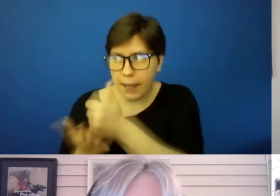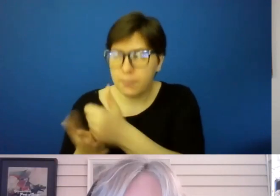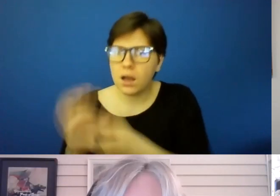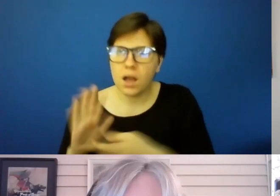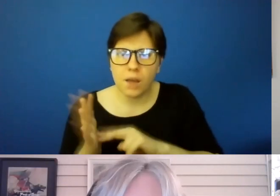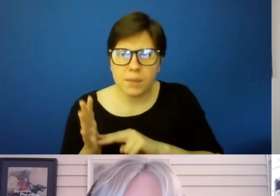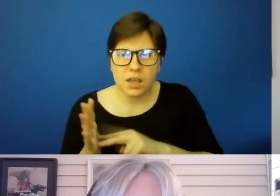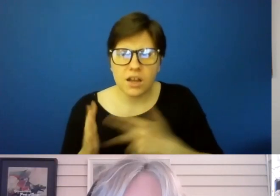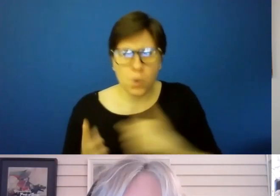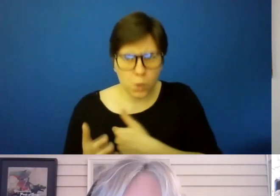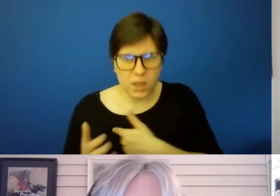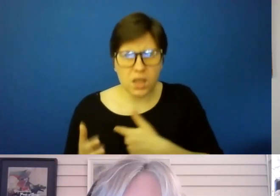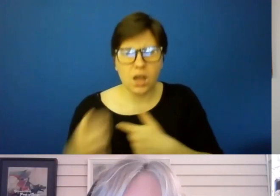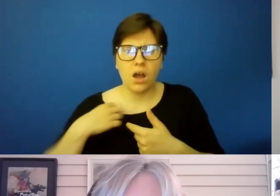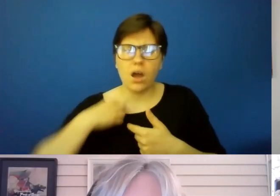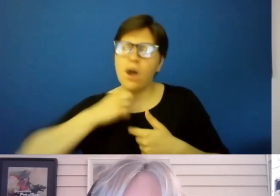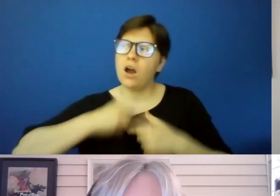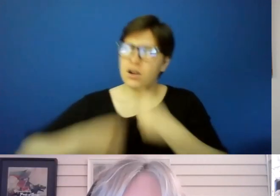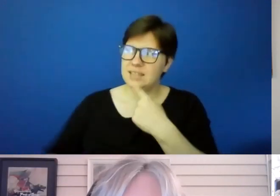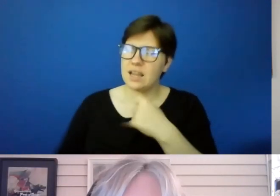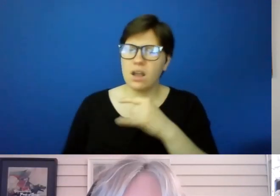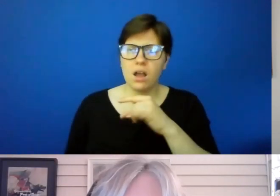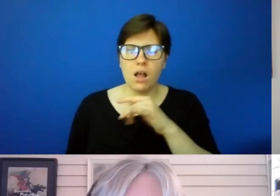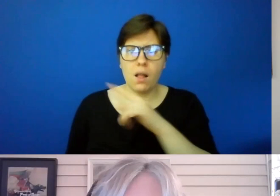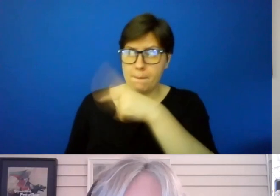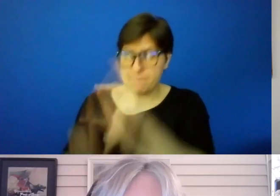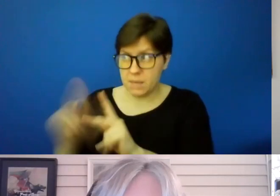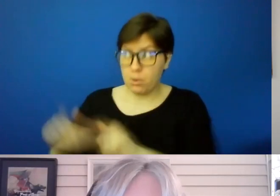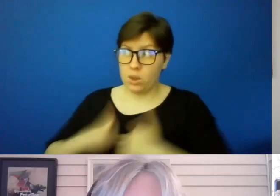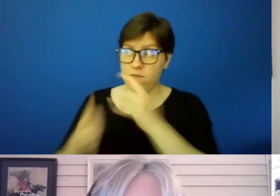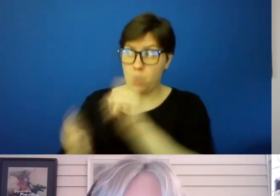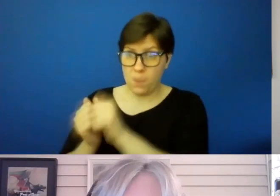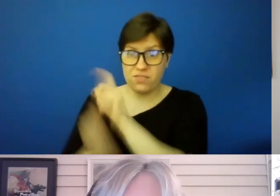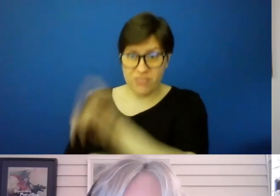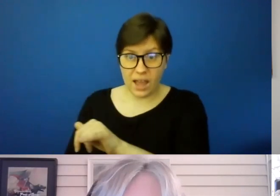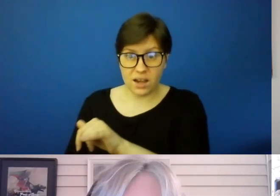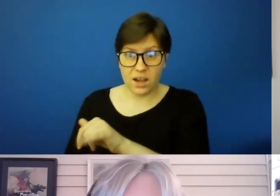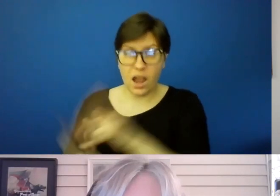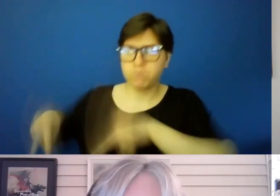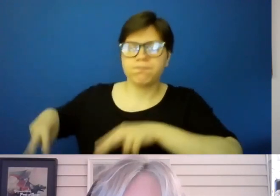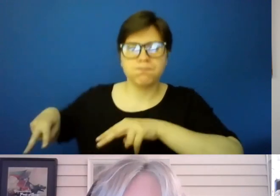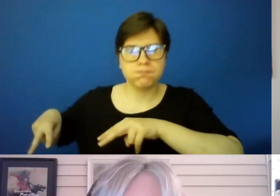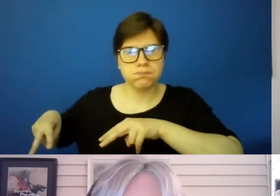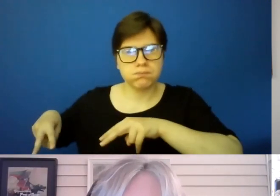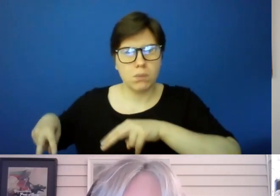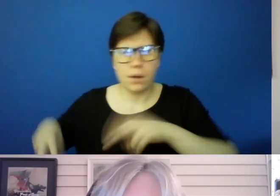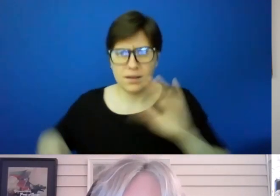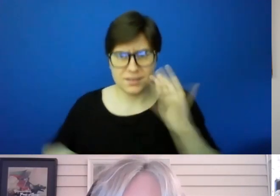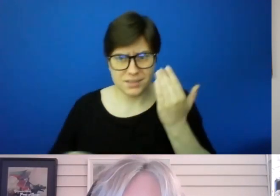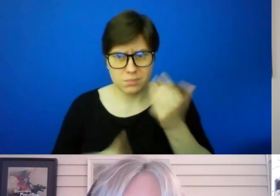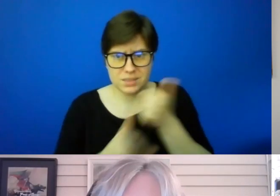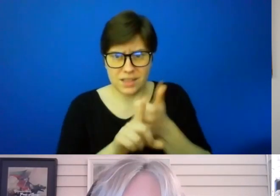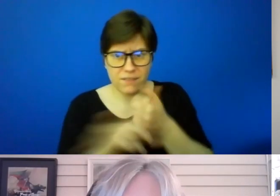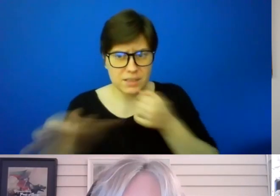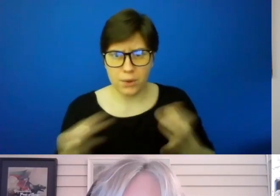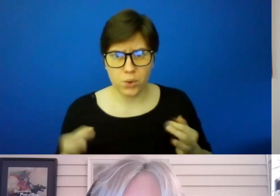massive prejudice against people who live with those conditions. That seems self-evident to me, and I don't